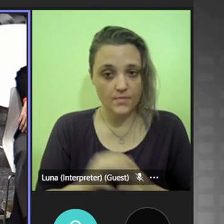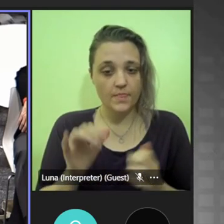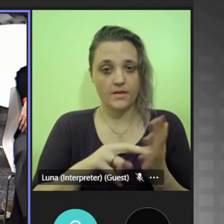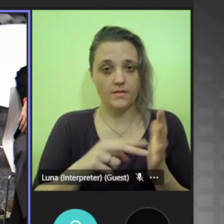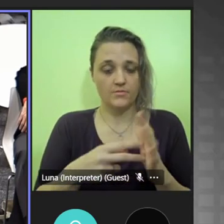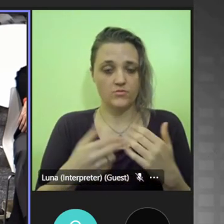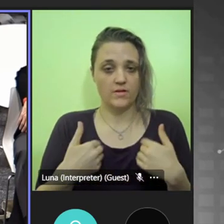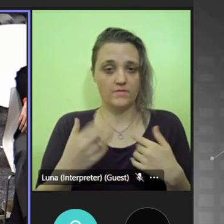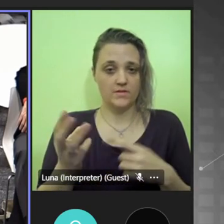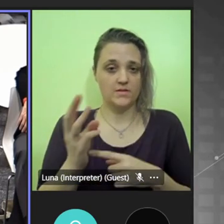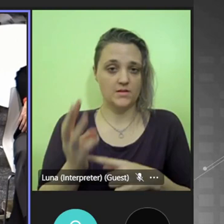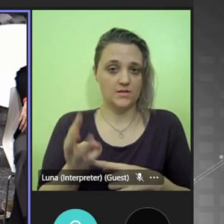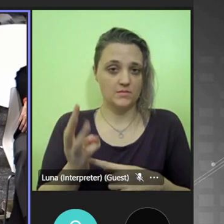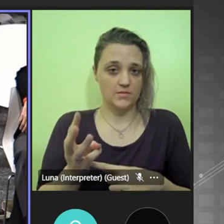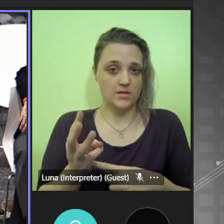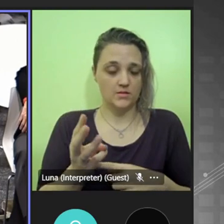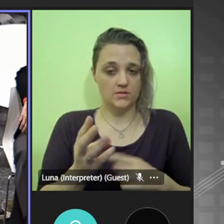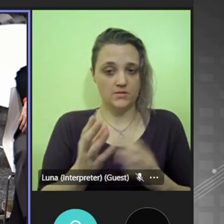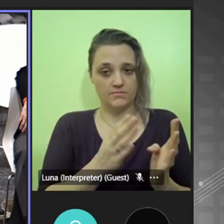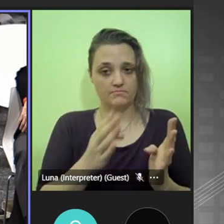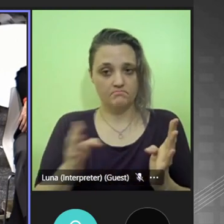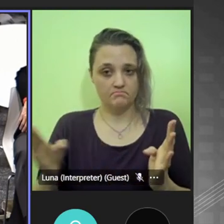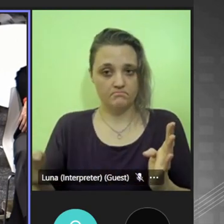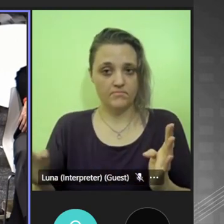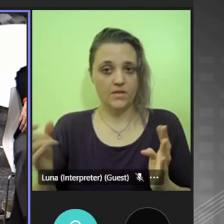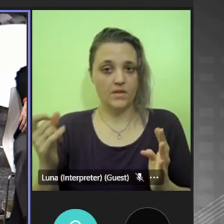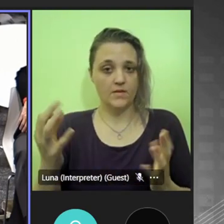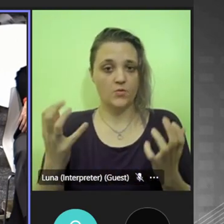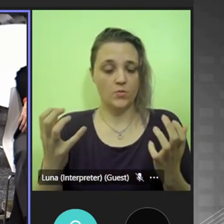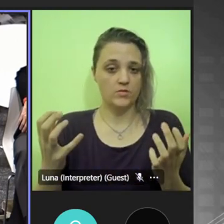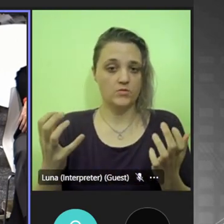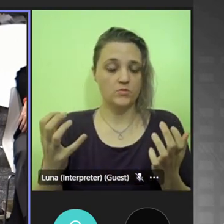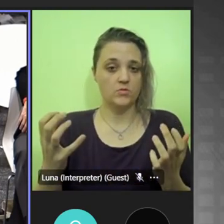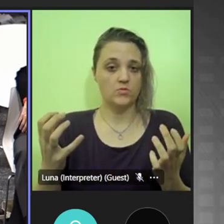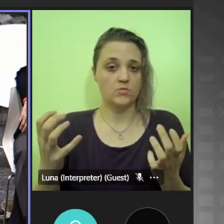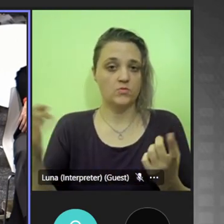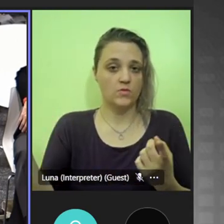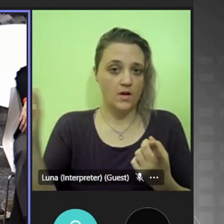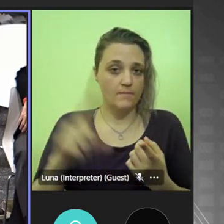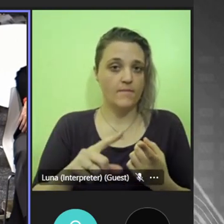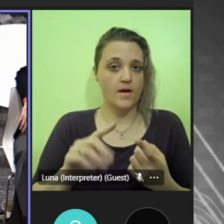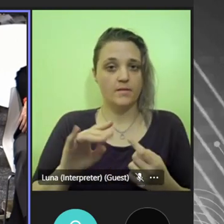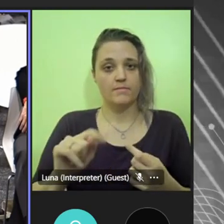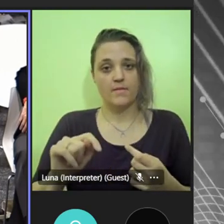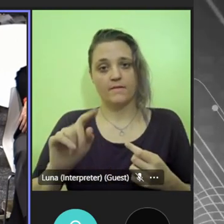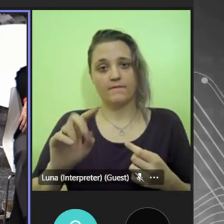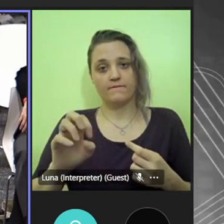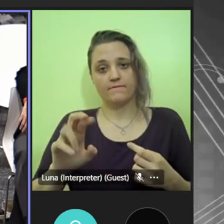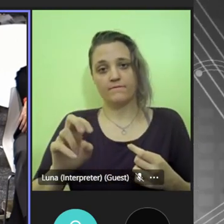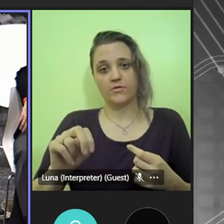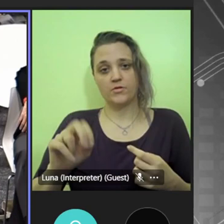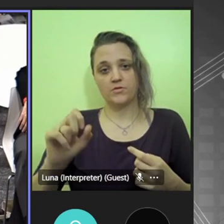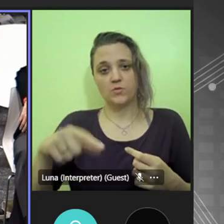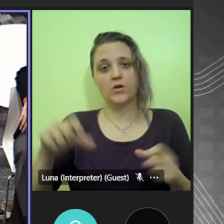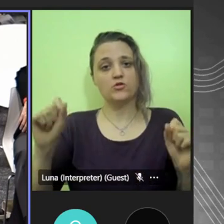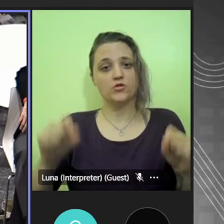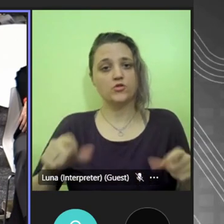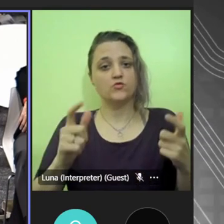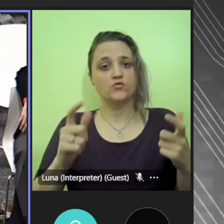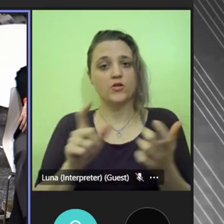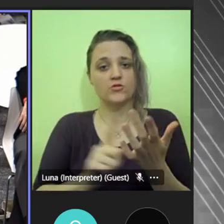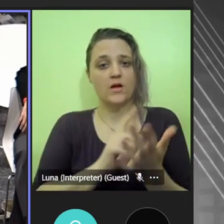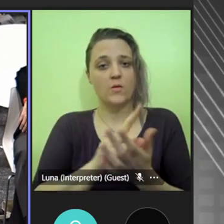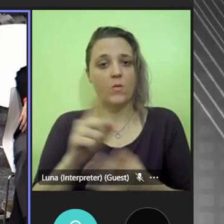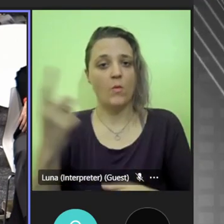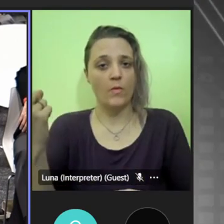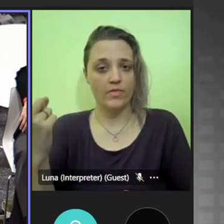you can, that way have a 6-minute headway in both places. Now, if you want to cut back to Mount Vernon Square, you can do that